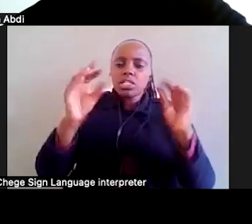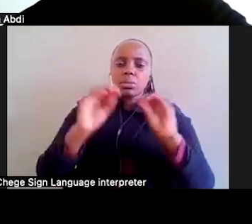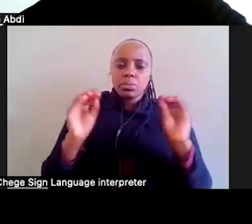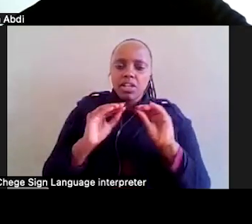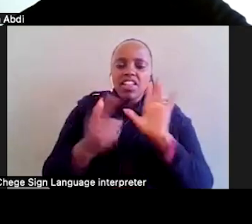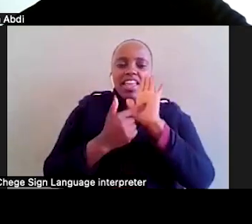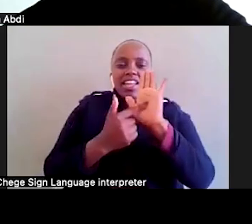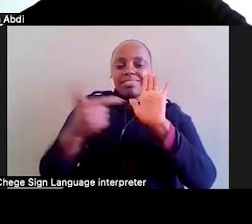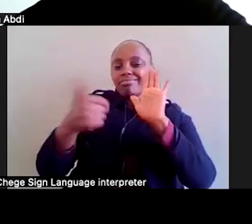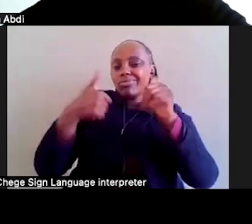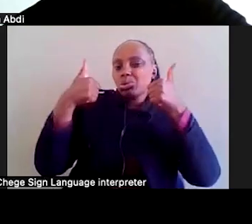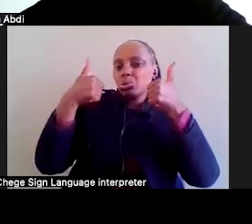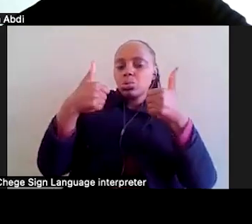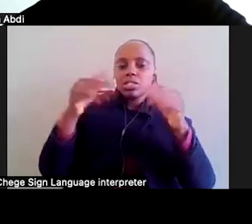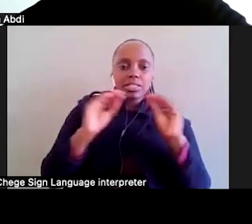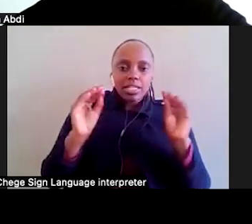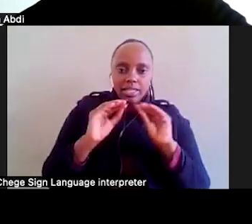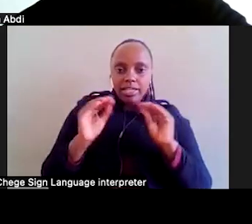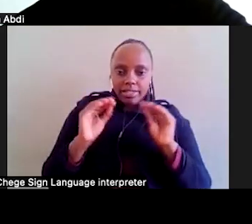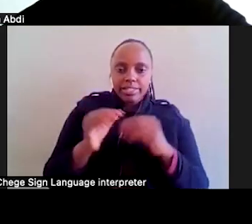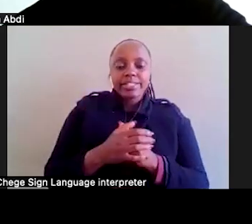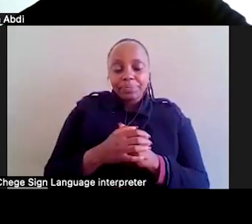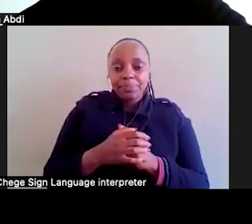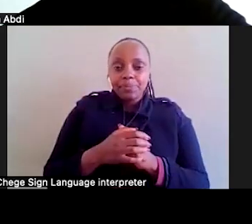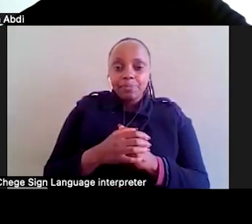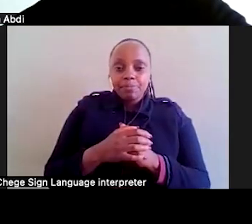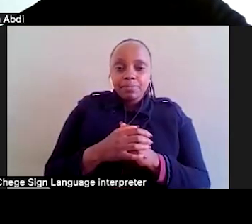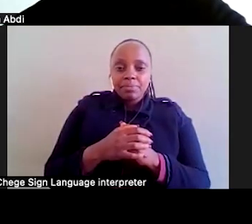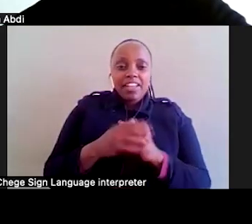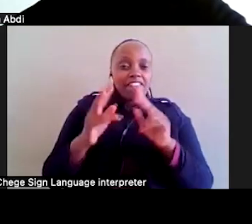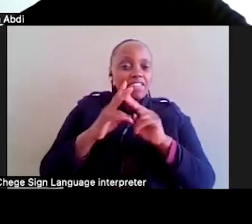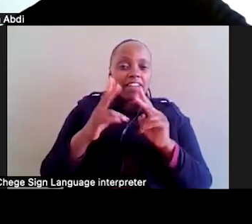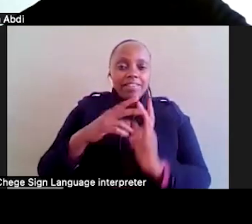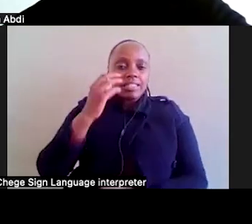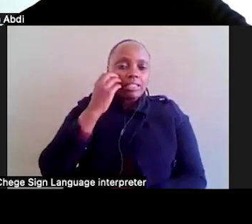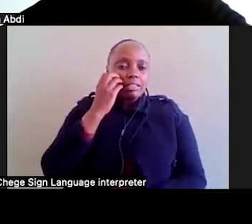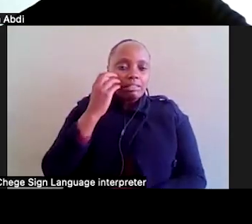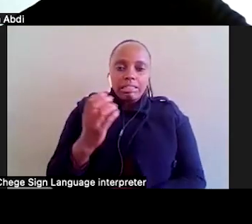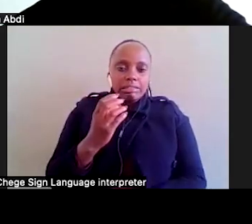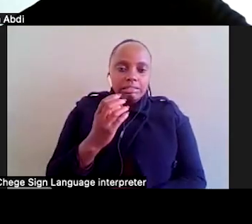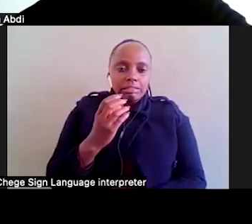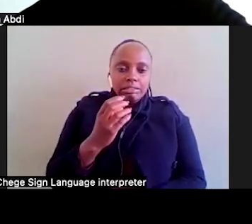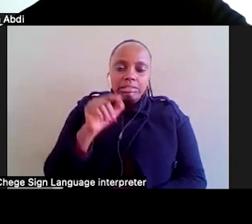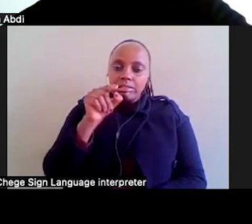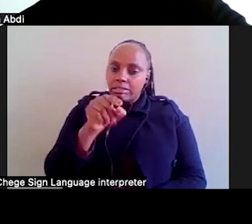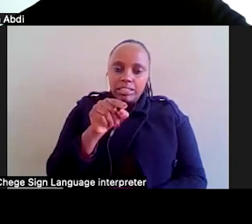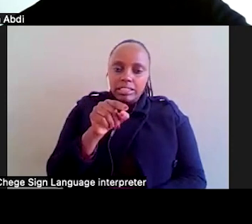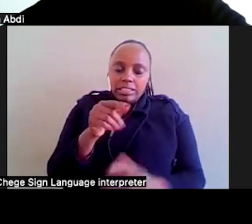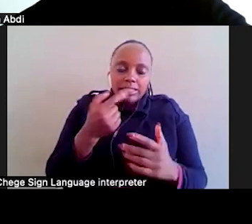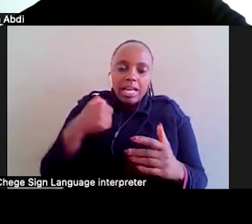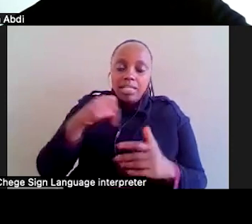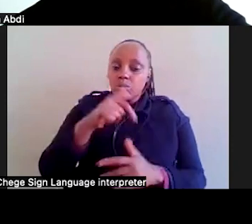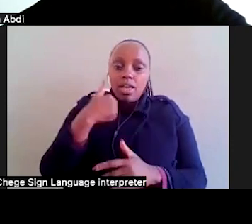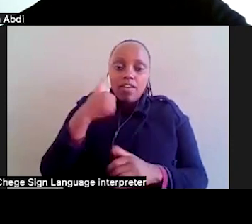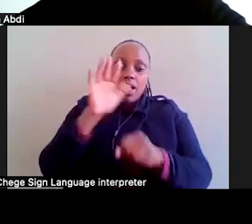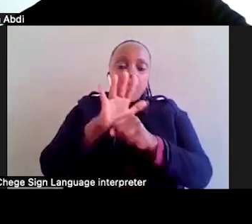are not very good. And it's very sad because we still have a